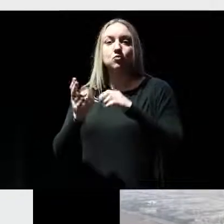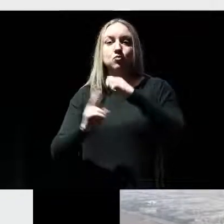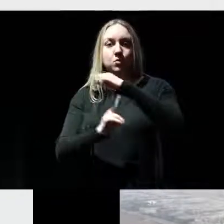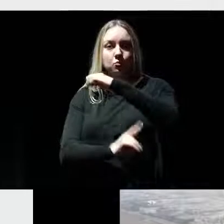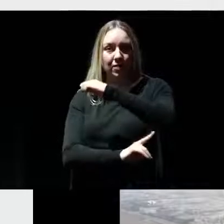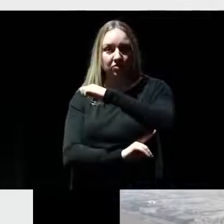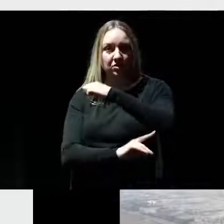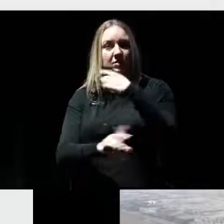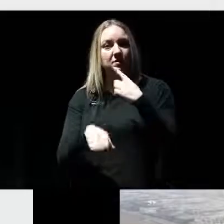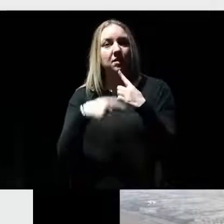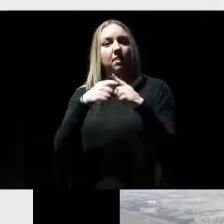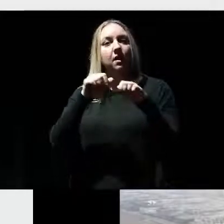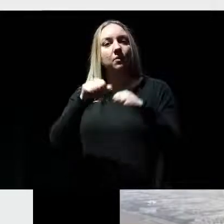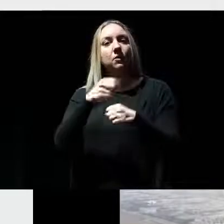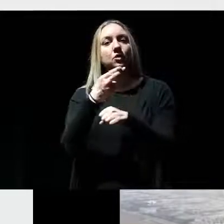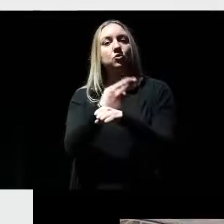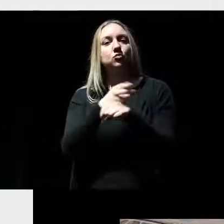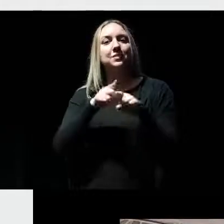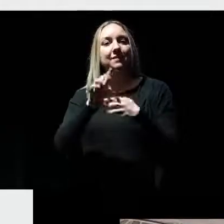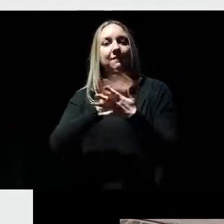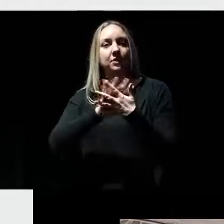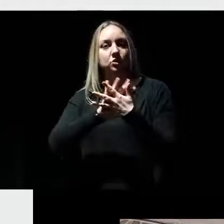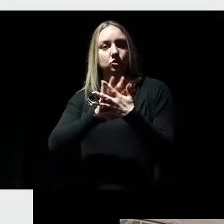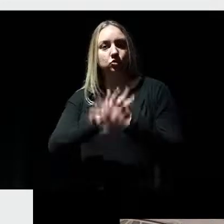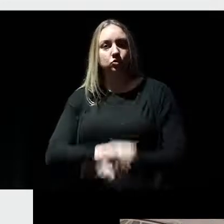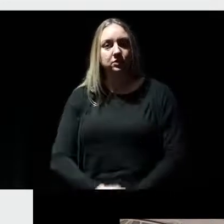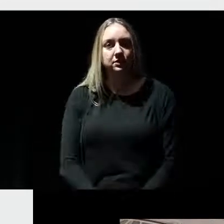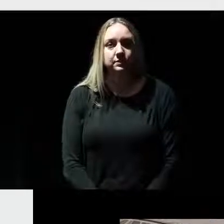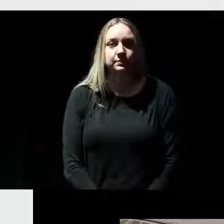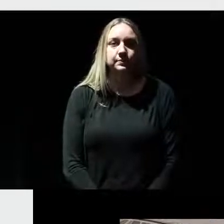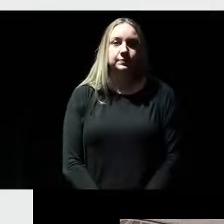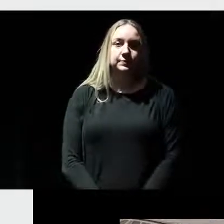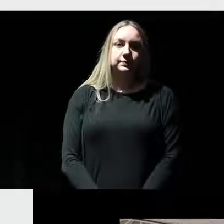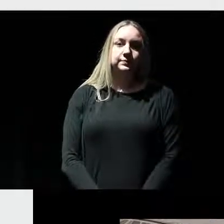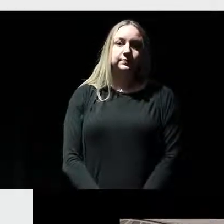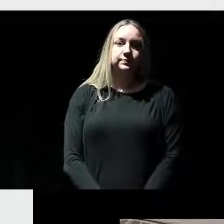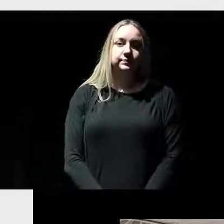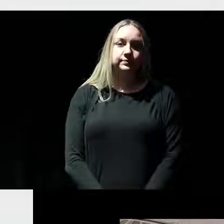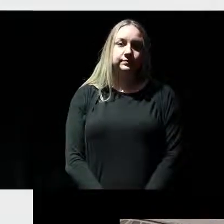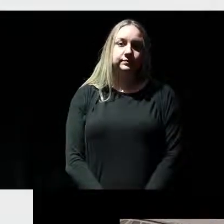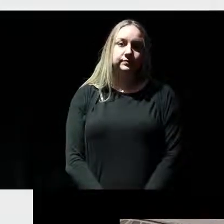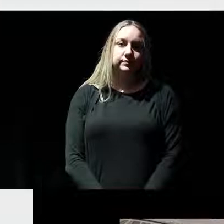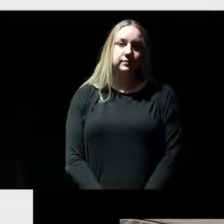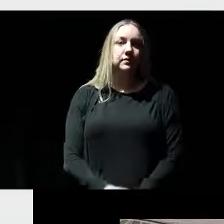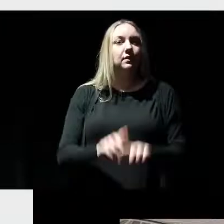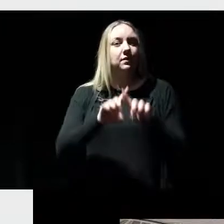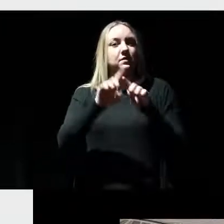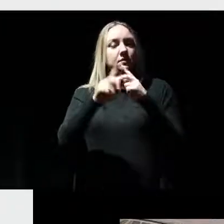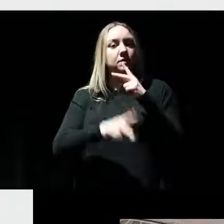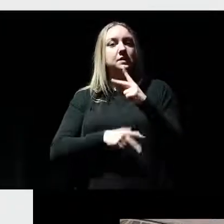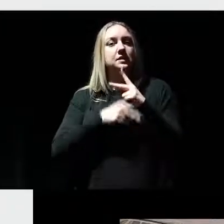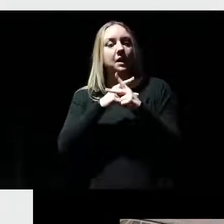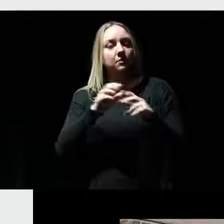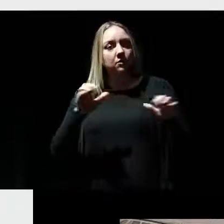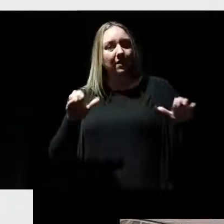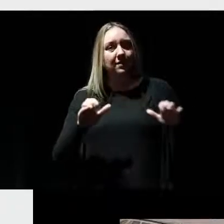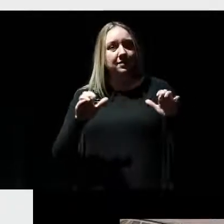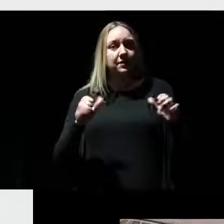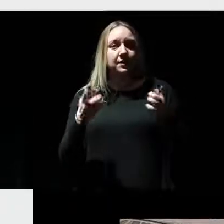series of filters. There are a number of different types of activities, everything